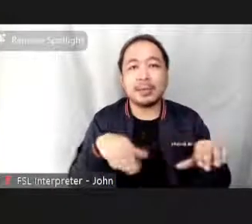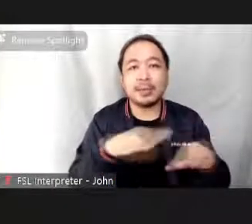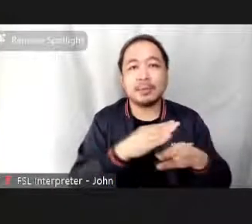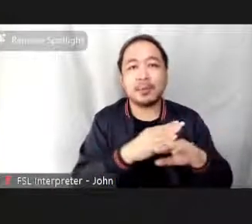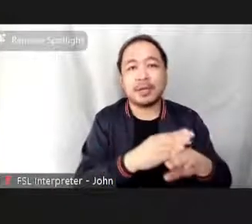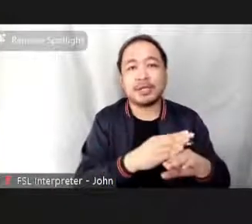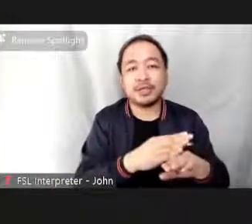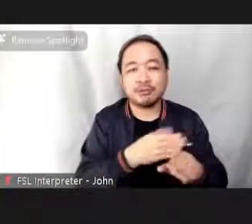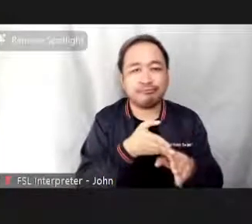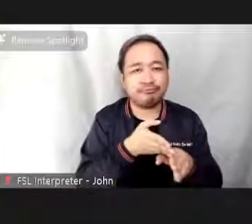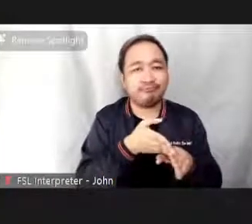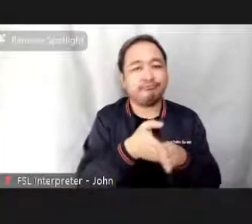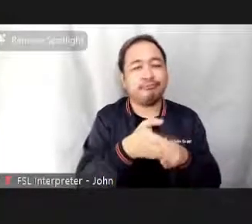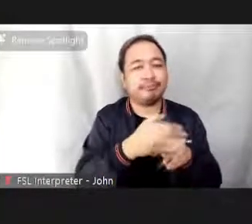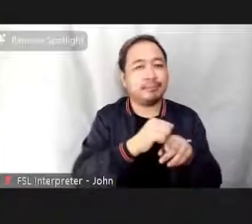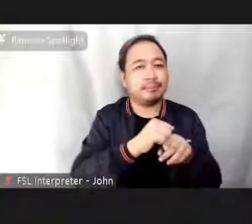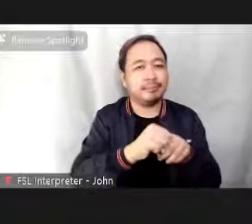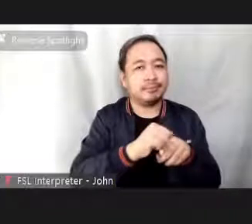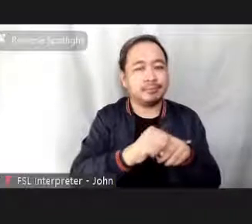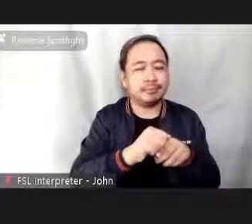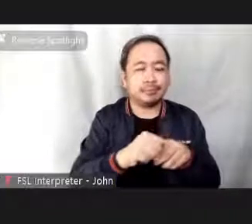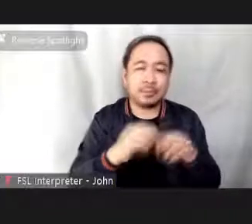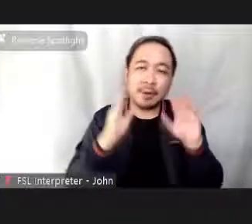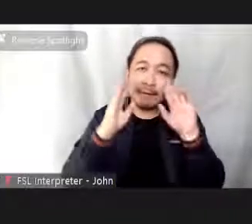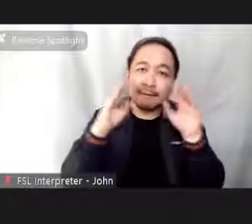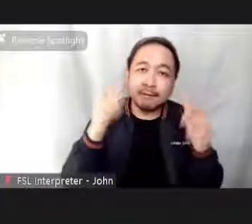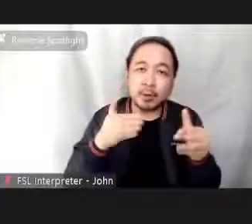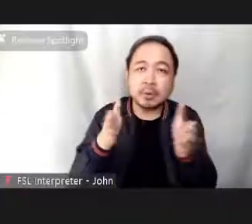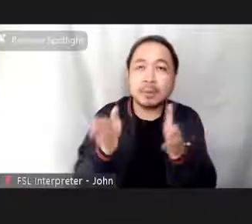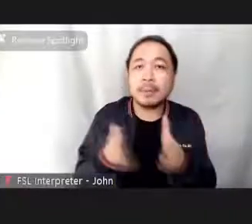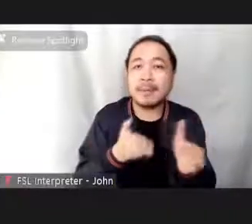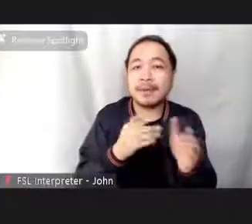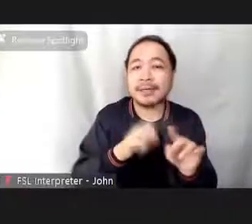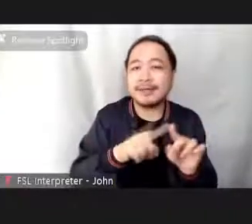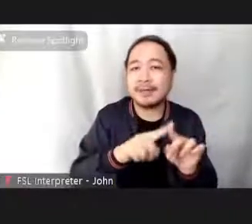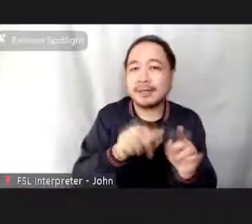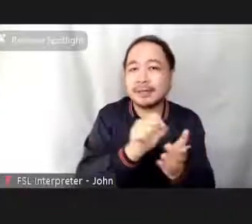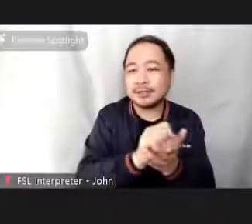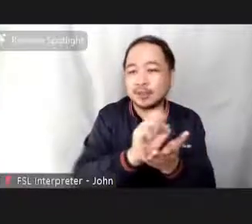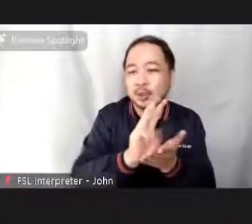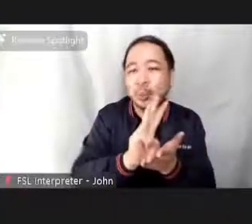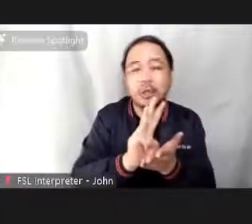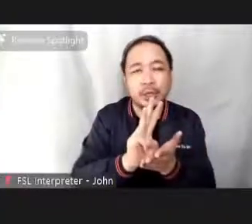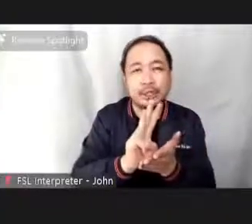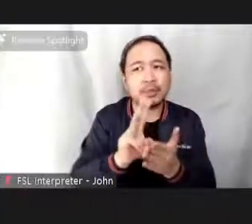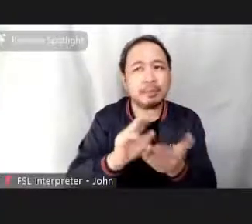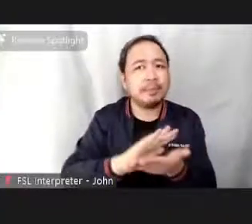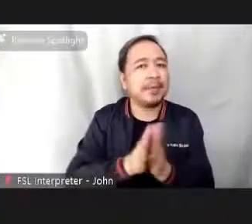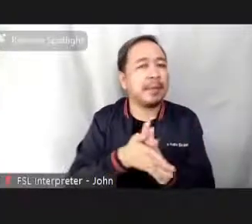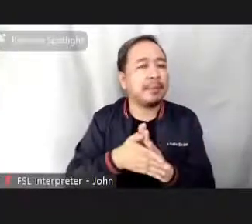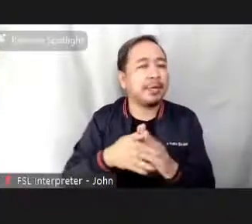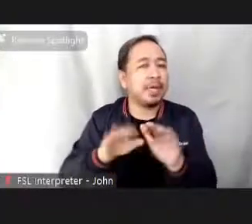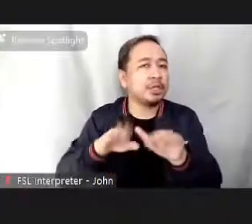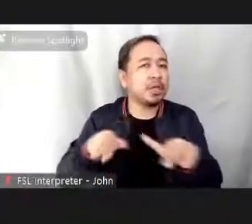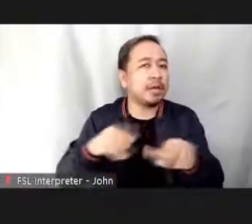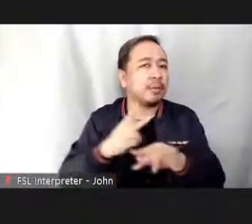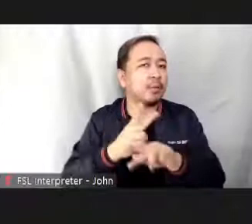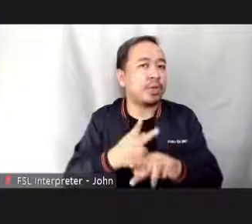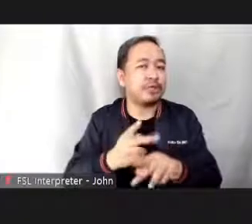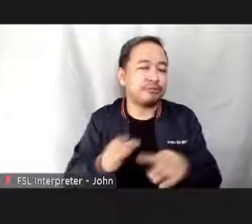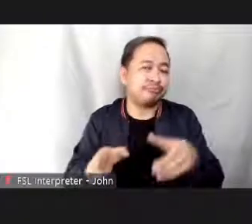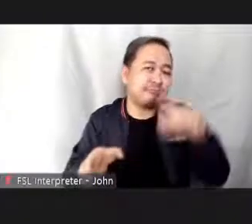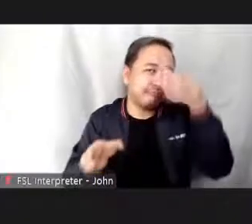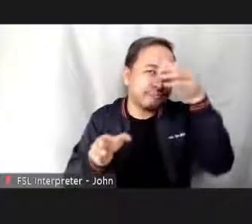training. This training was geared towards preparing social workers to be child protection specialists, since they